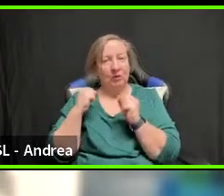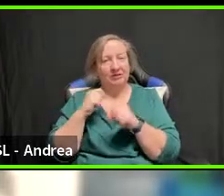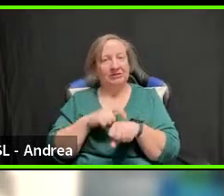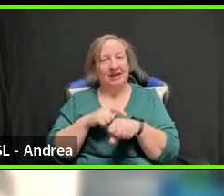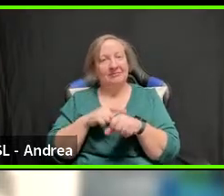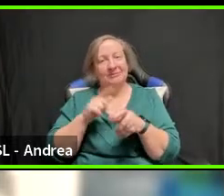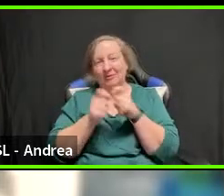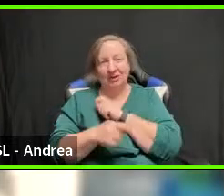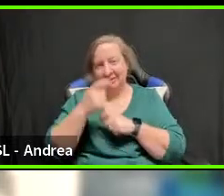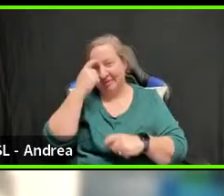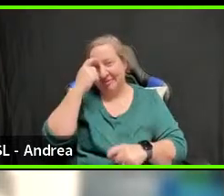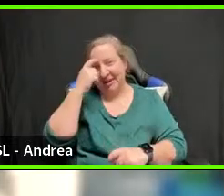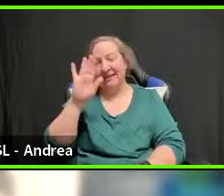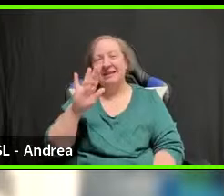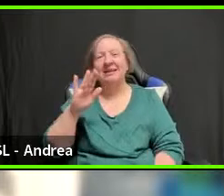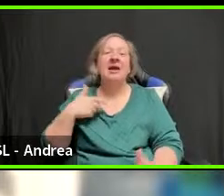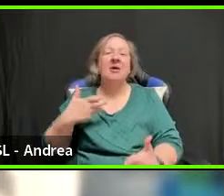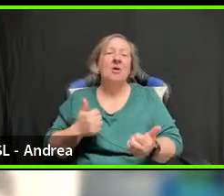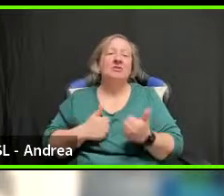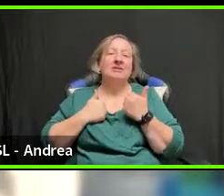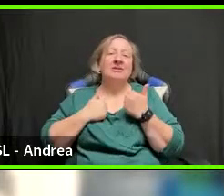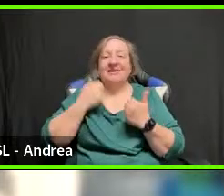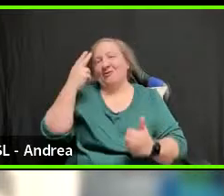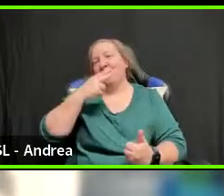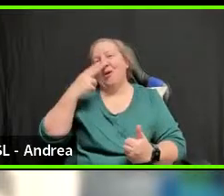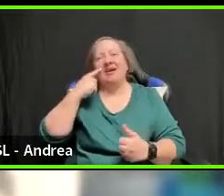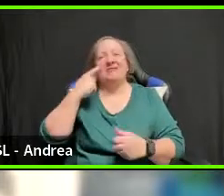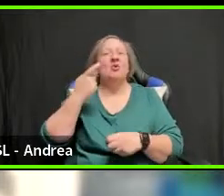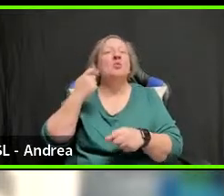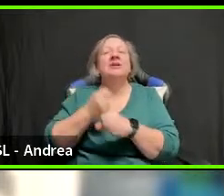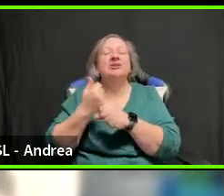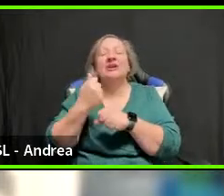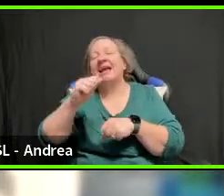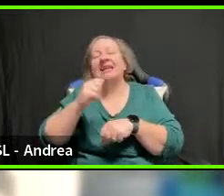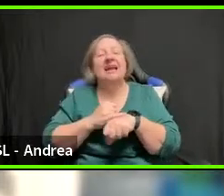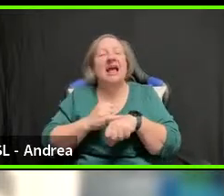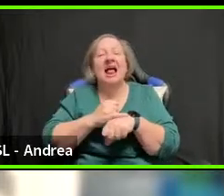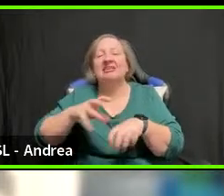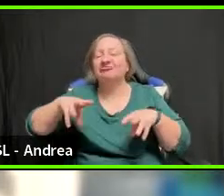my mind, and I want to live in Hawaii for a year. Any island would do.